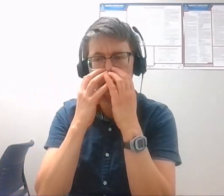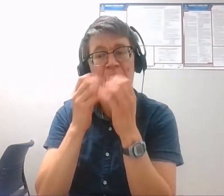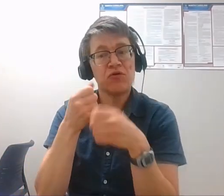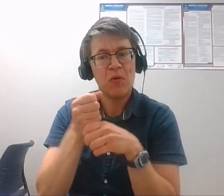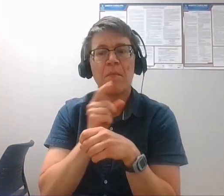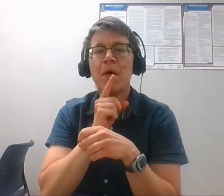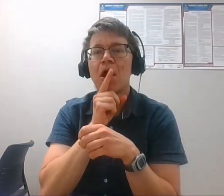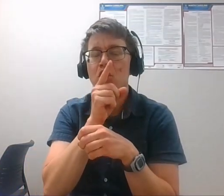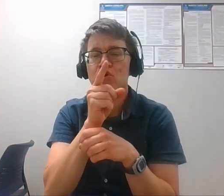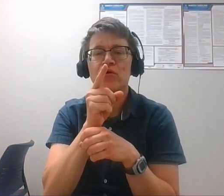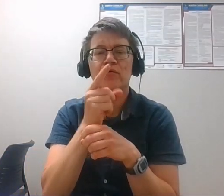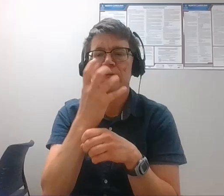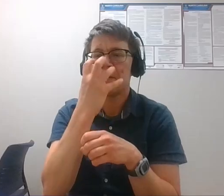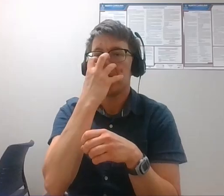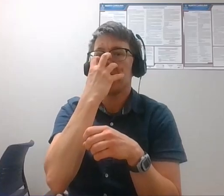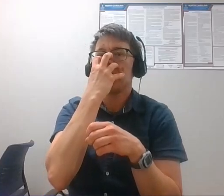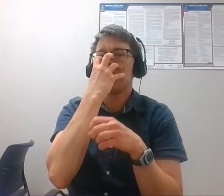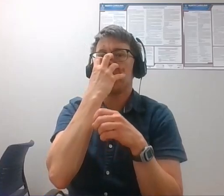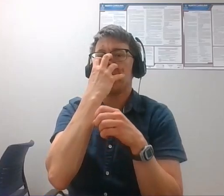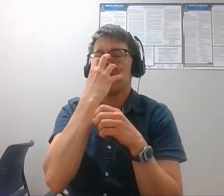skin.